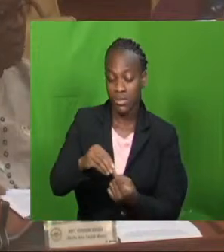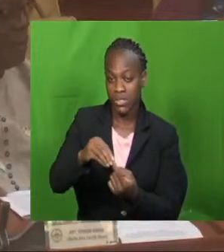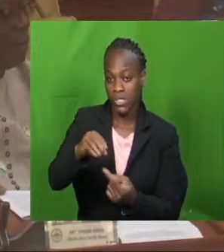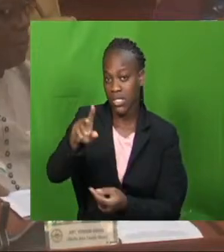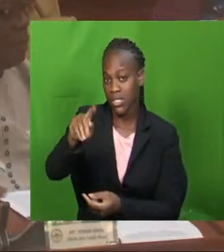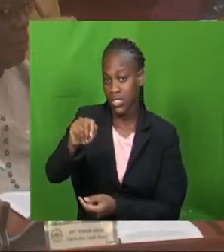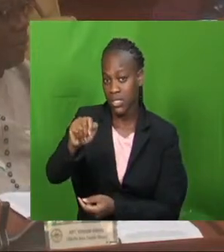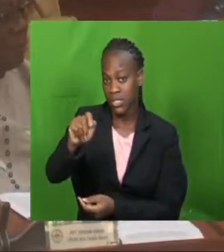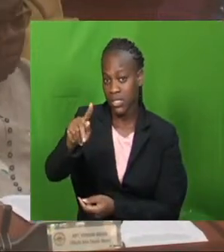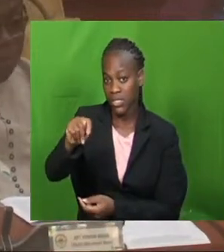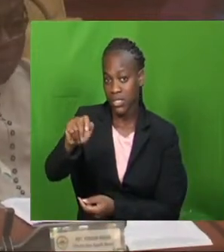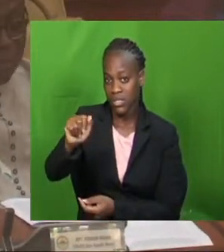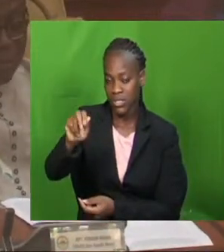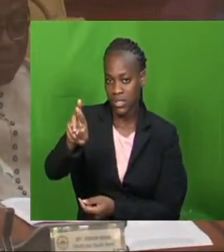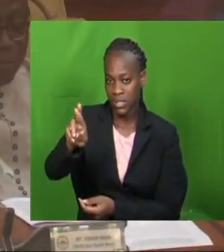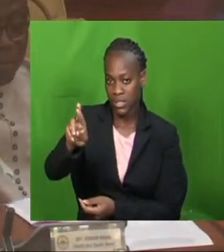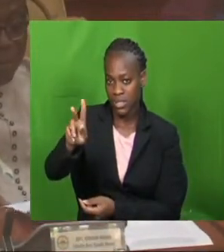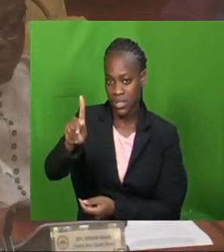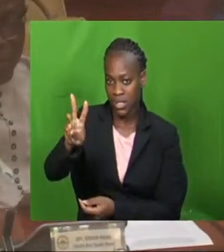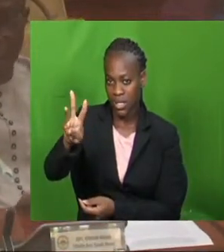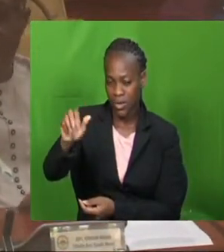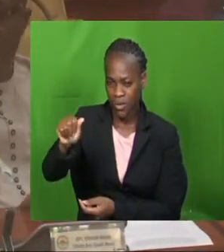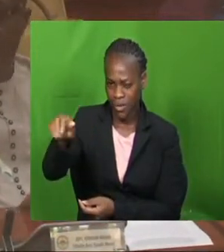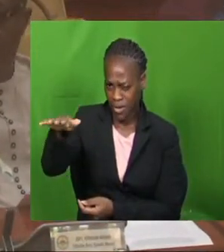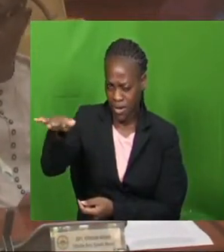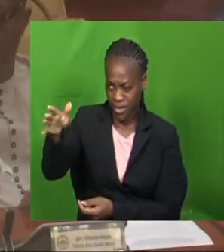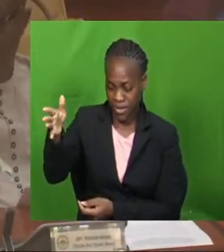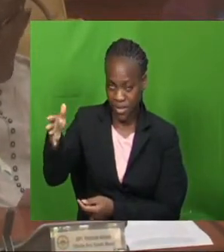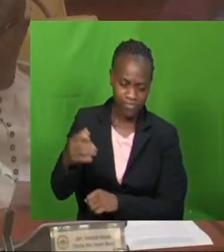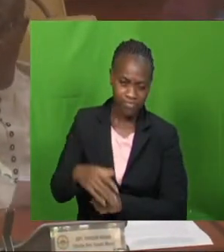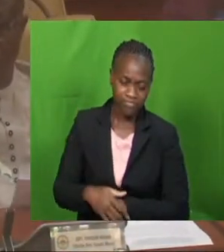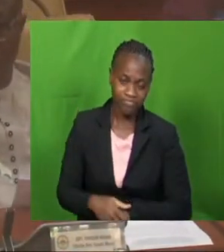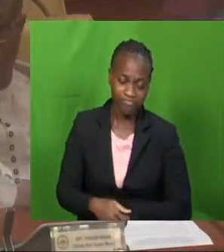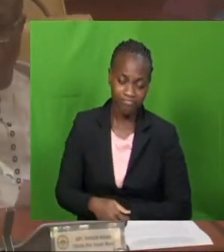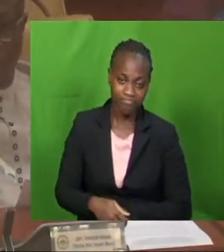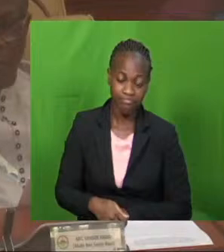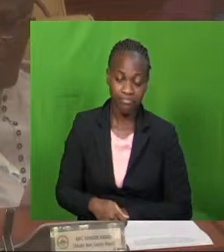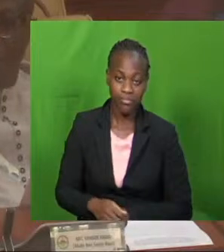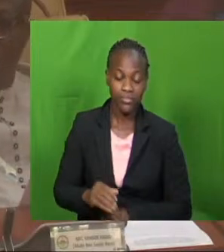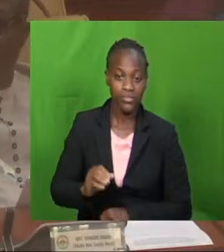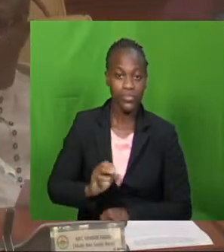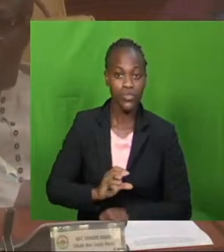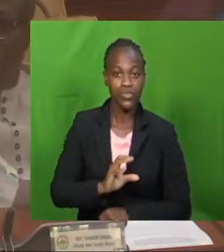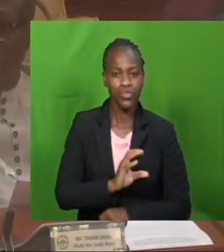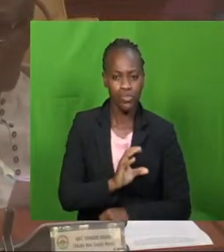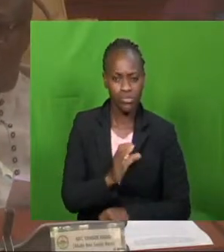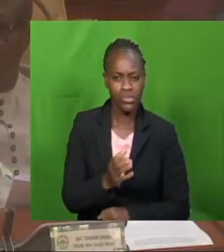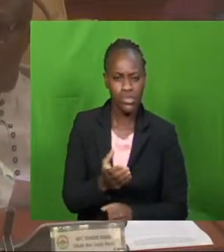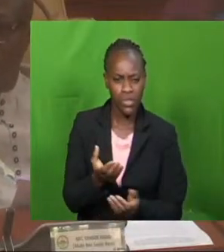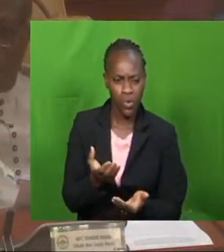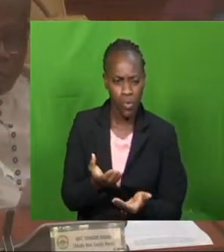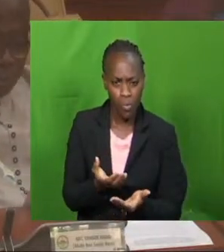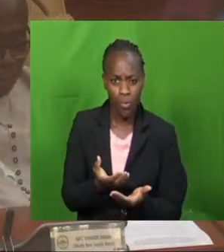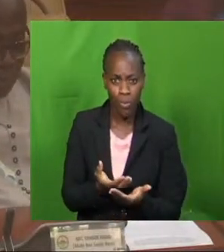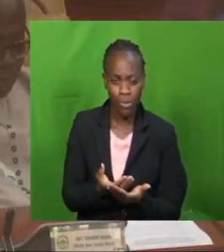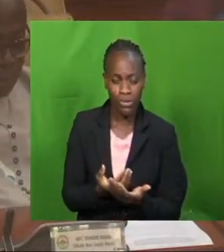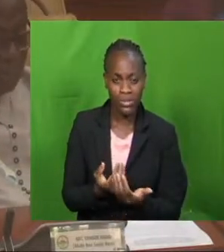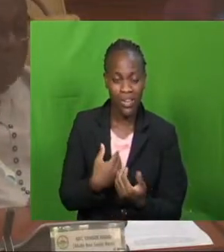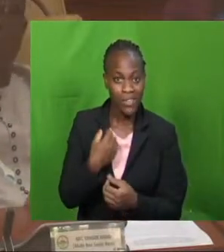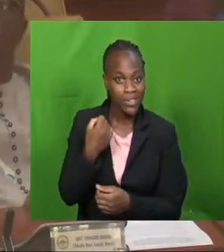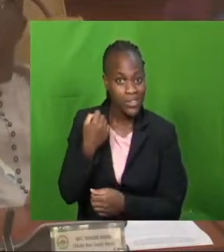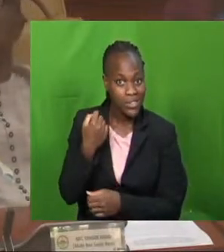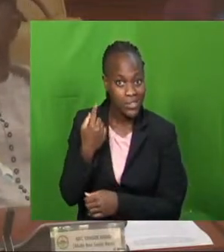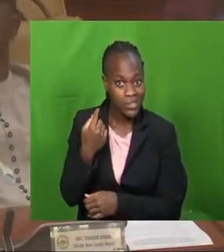area. One of the things that the committee find clarity about was the issue